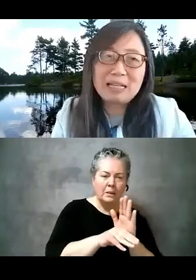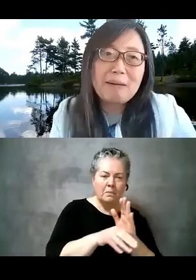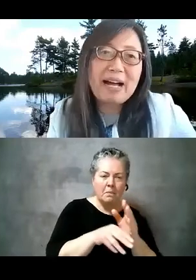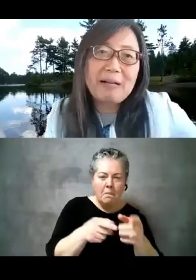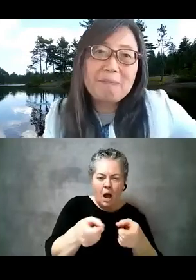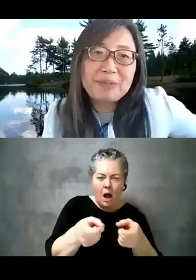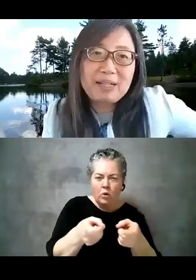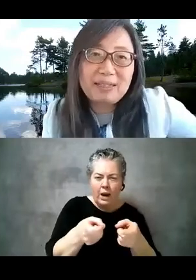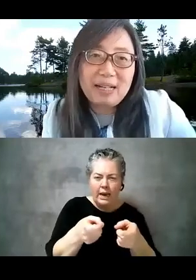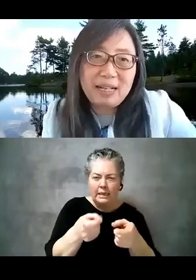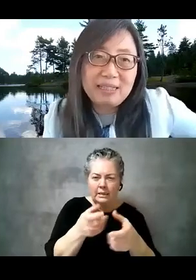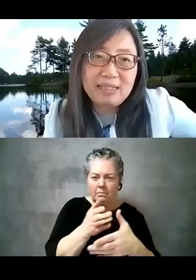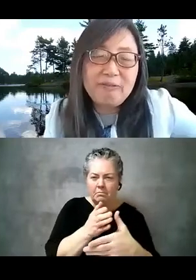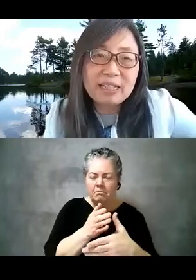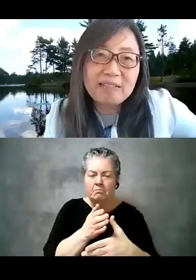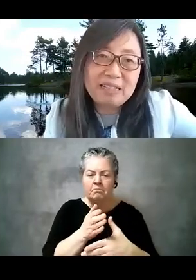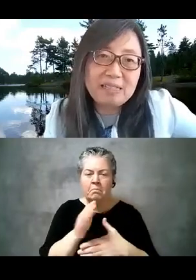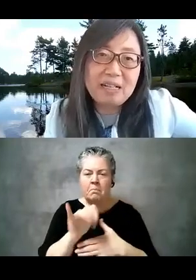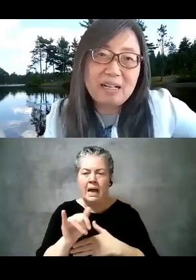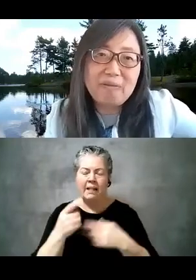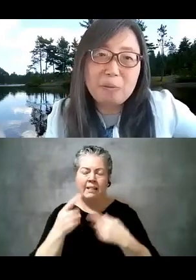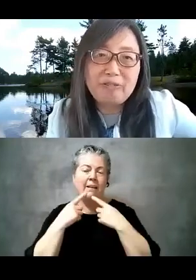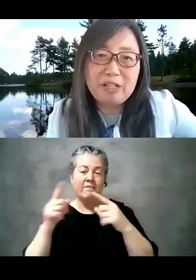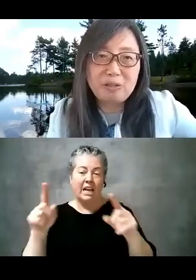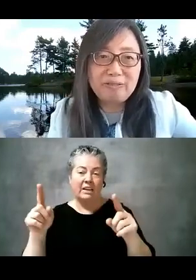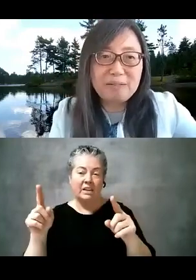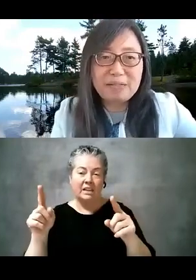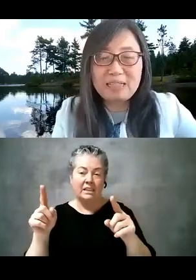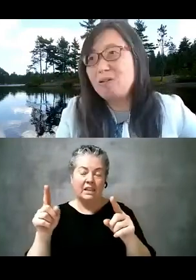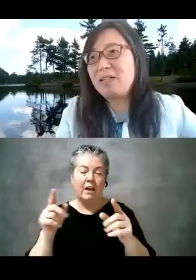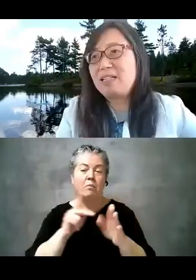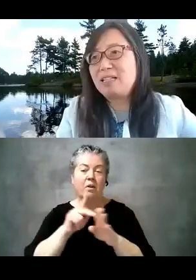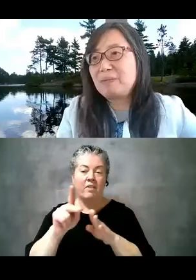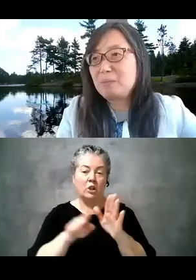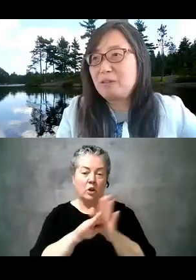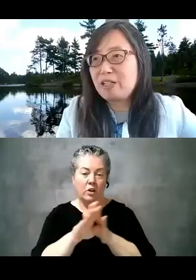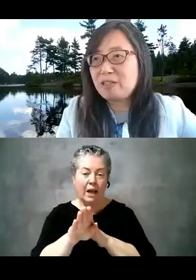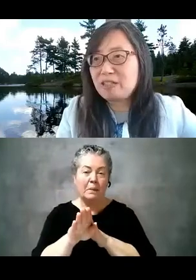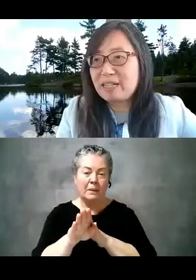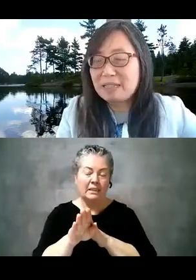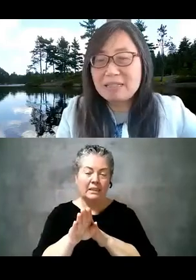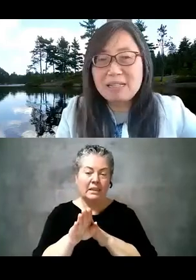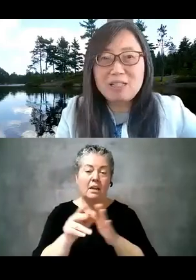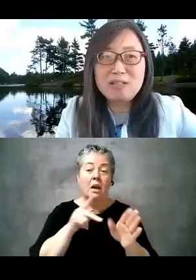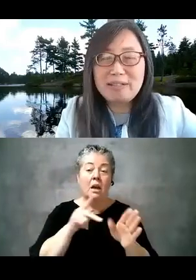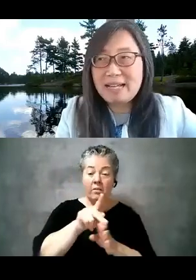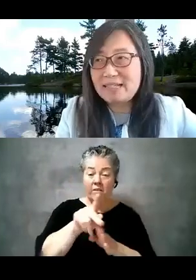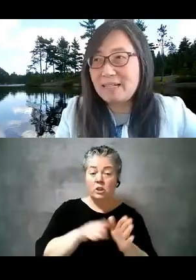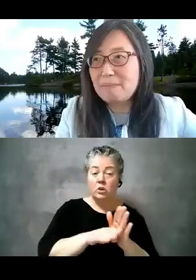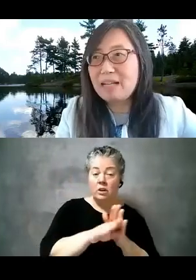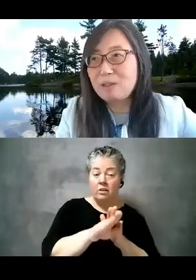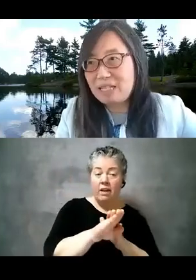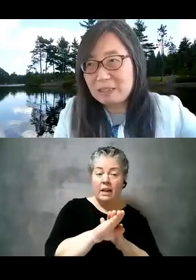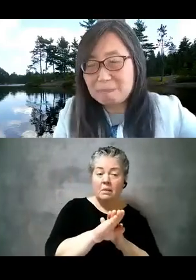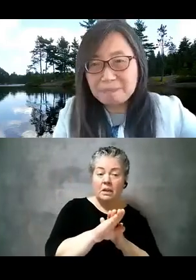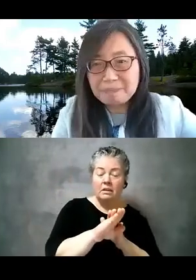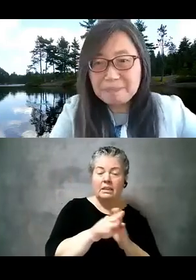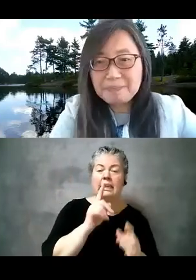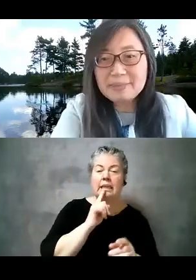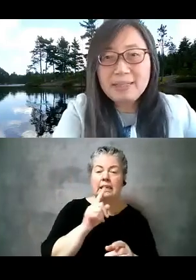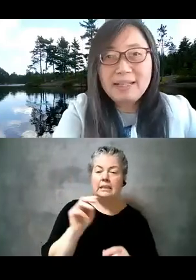moderated by the effectiveness of professional development? So here, professional development served as a